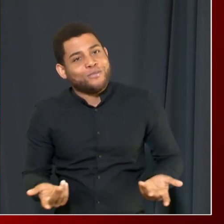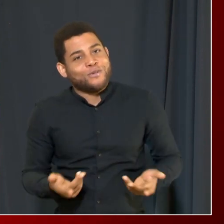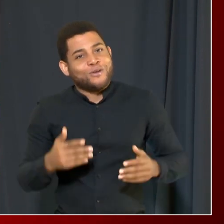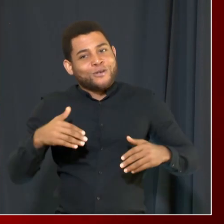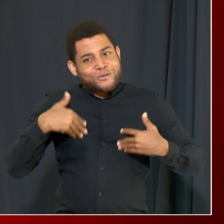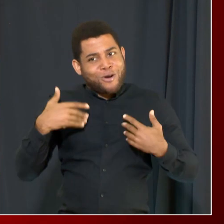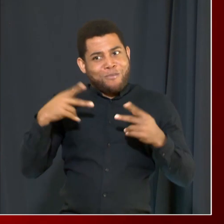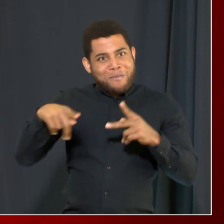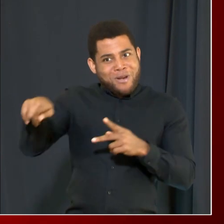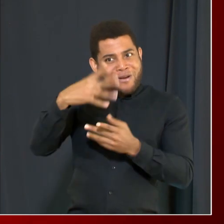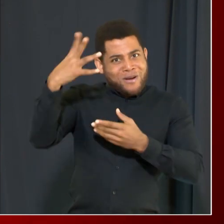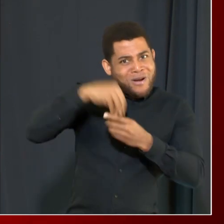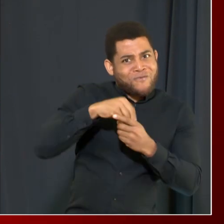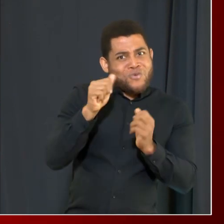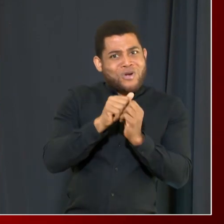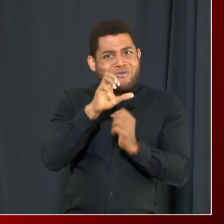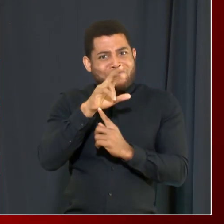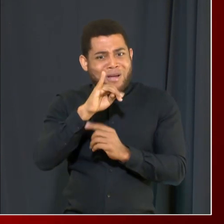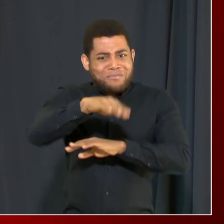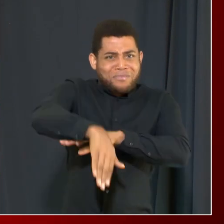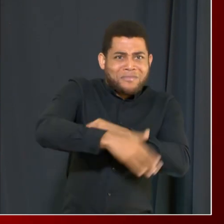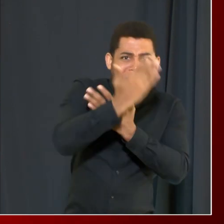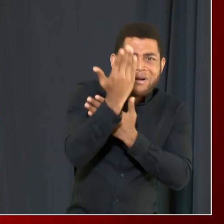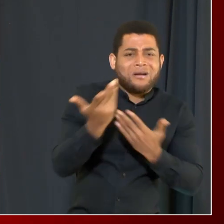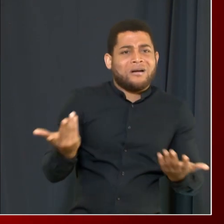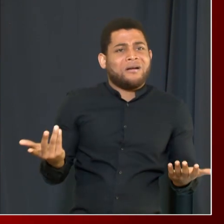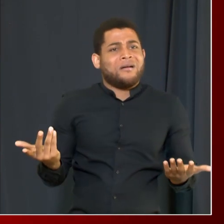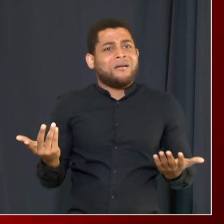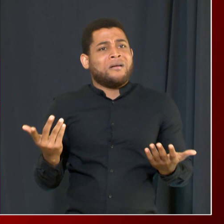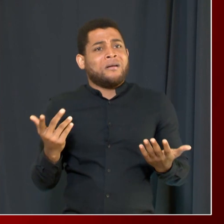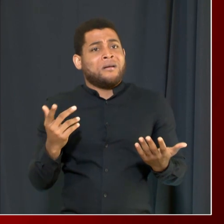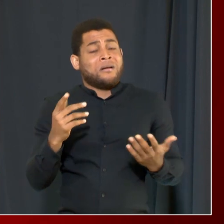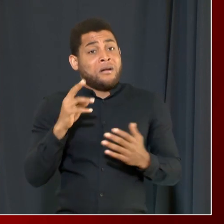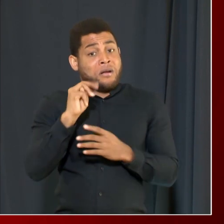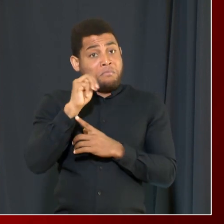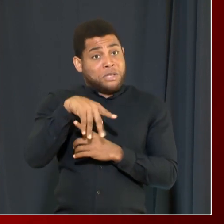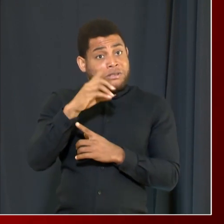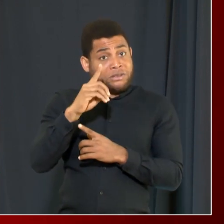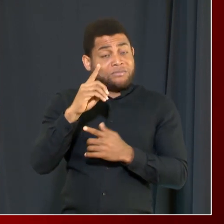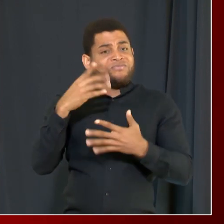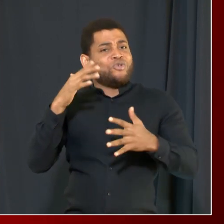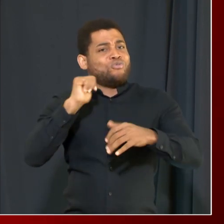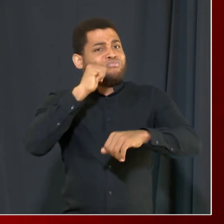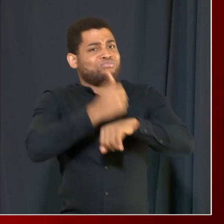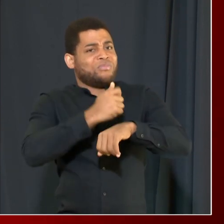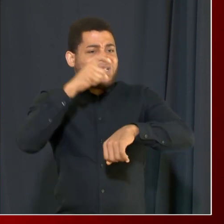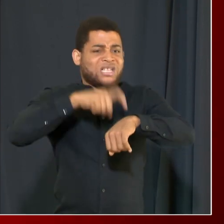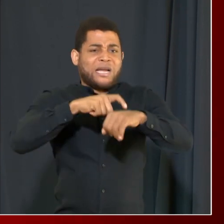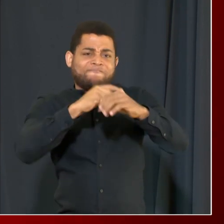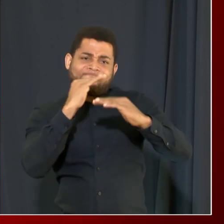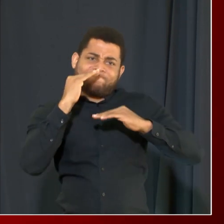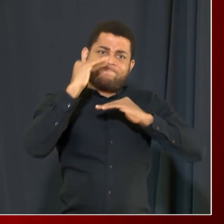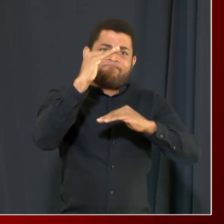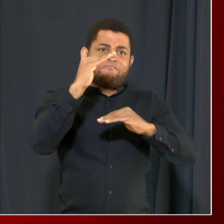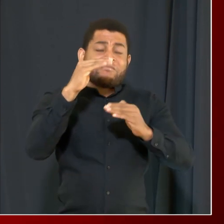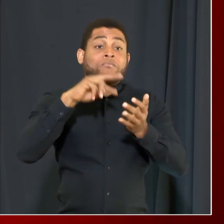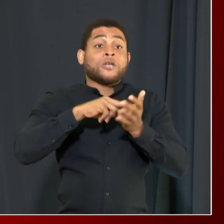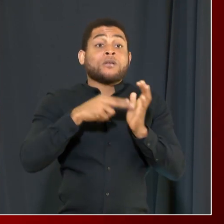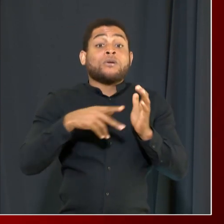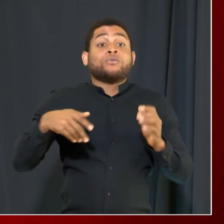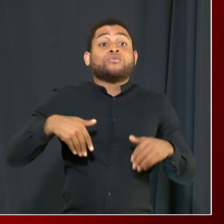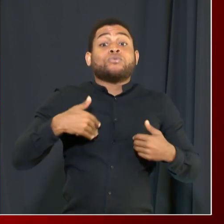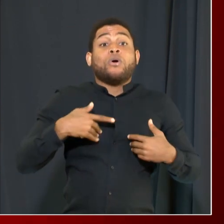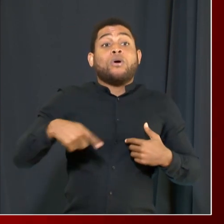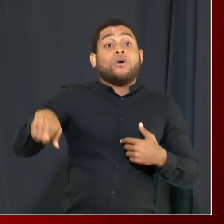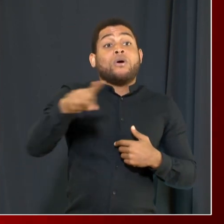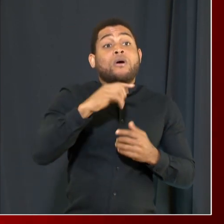overnight. MPD will initiate a juvenile curfew enforcement pilot in partnership with the Department of Youth and